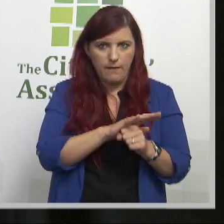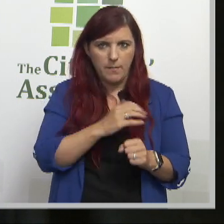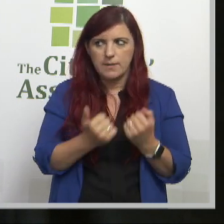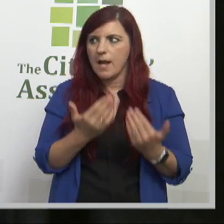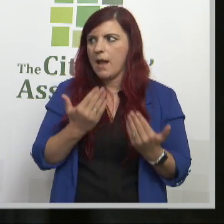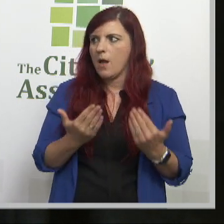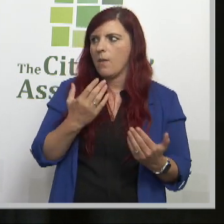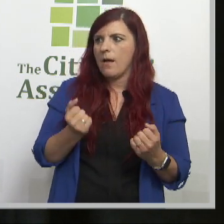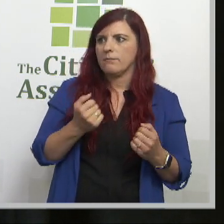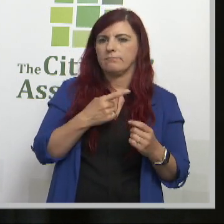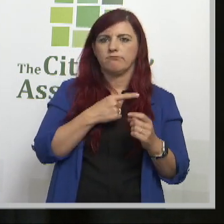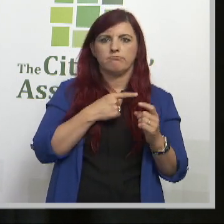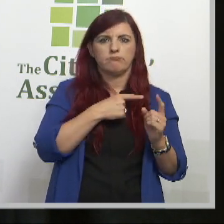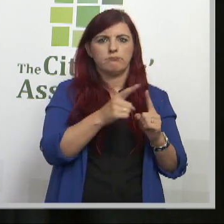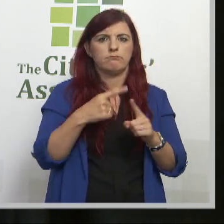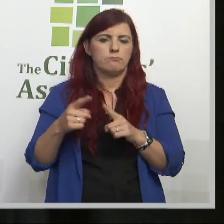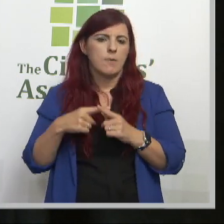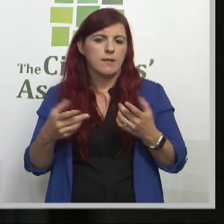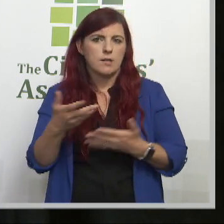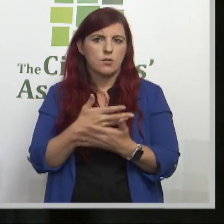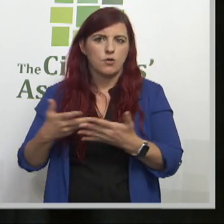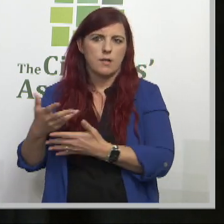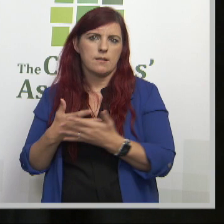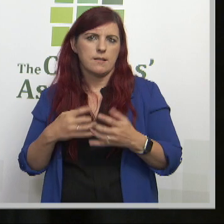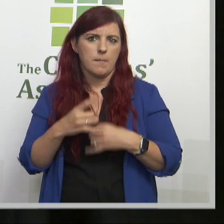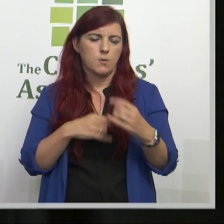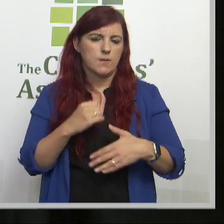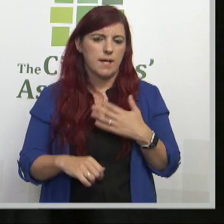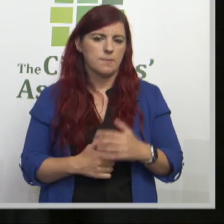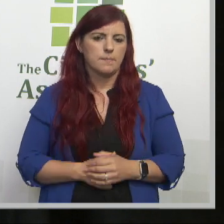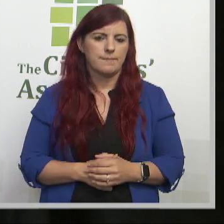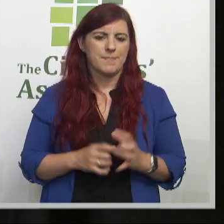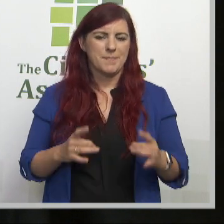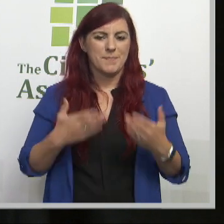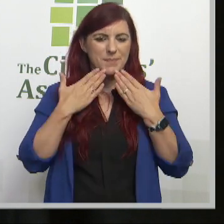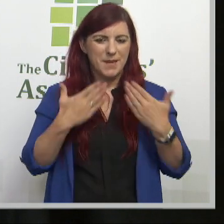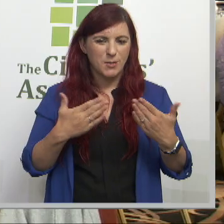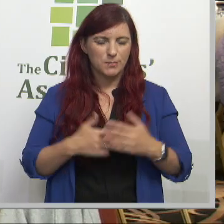these things to the discussion that's happening today. Thanks.